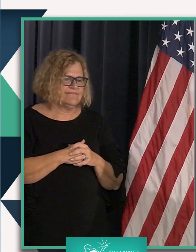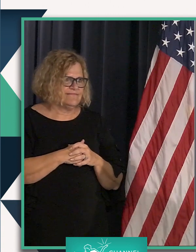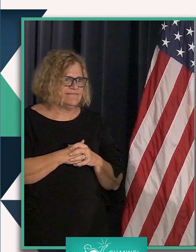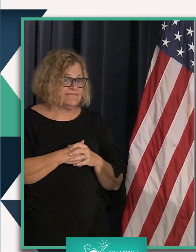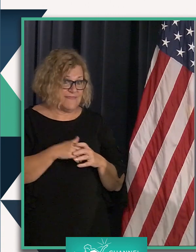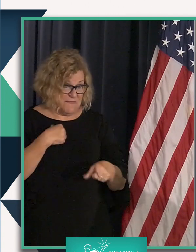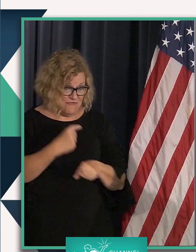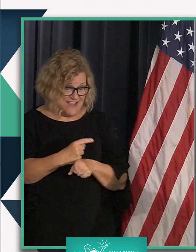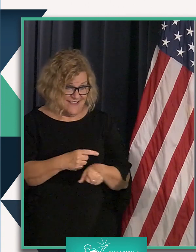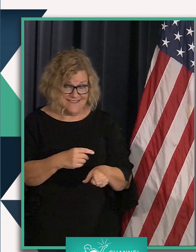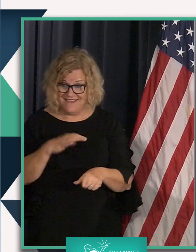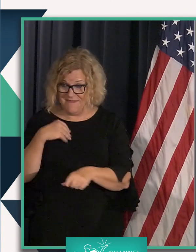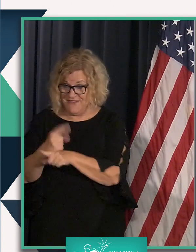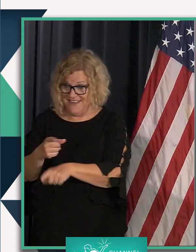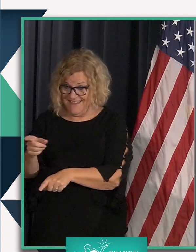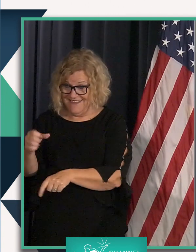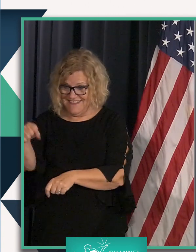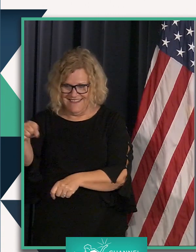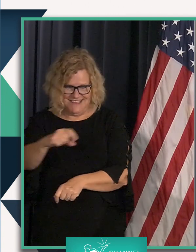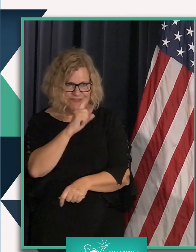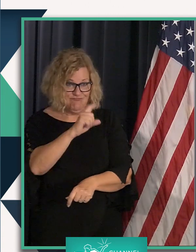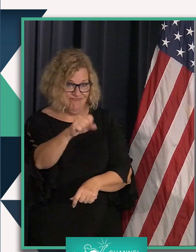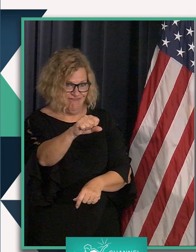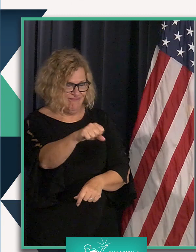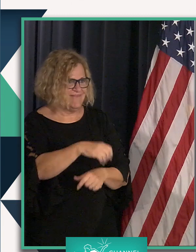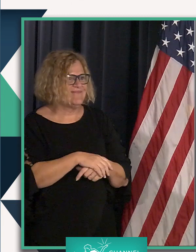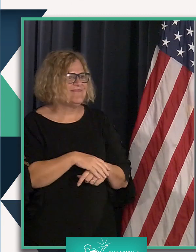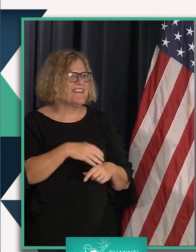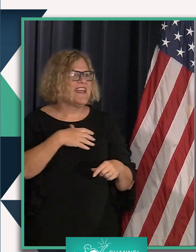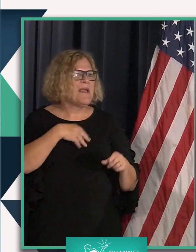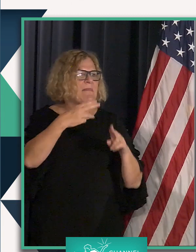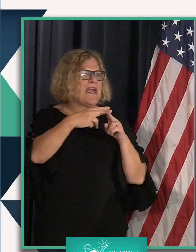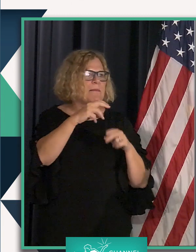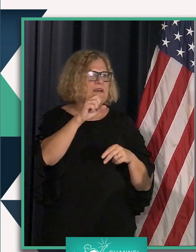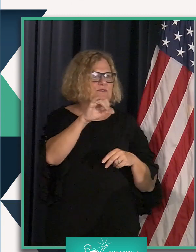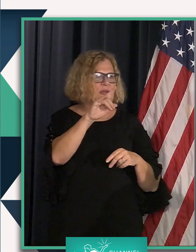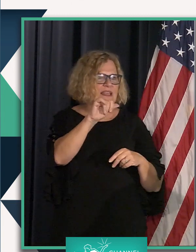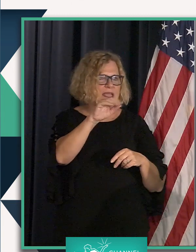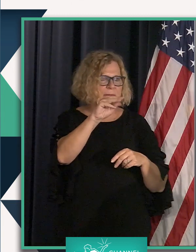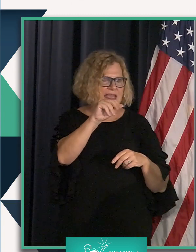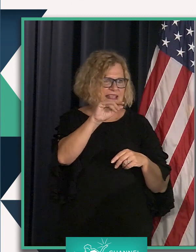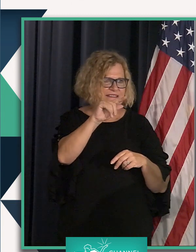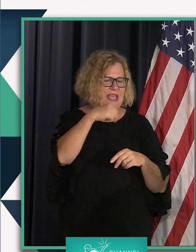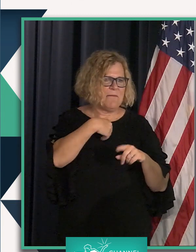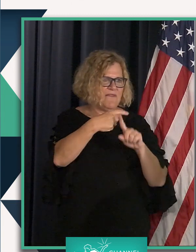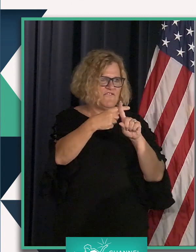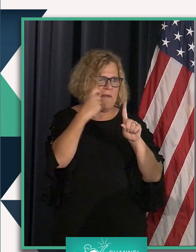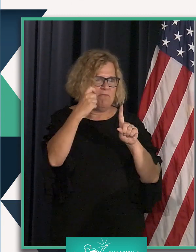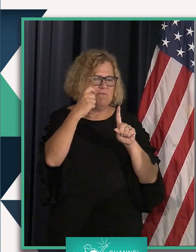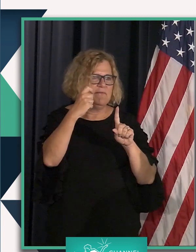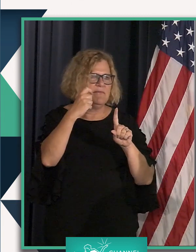That is right, isn't it, Matt? Yes, Okay. it's true. All right. Hi, my name is Suleiman Sangari. I'm from